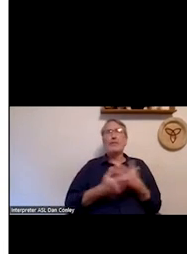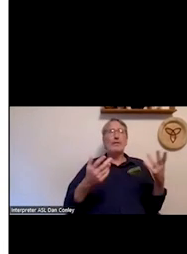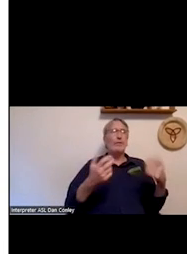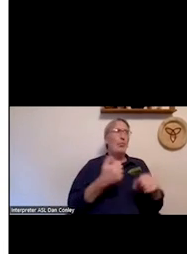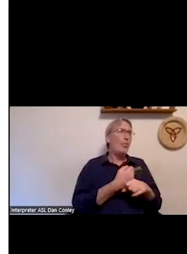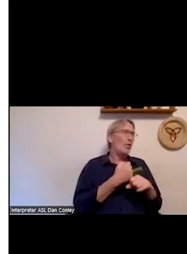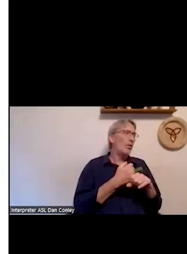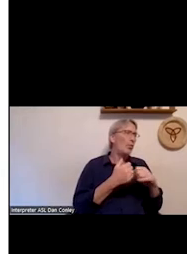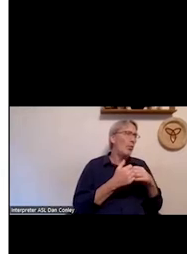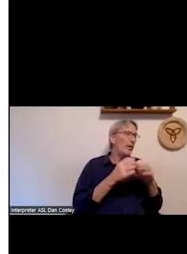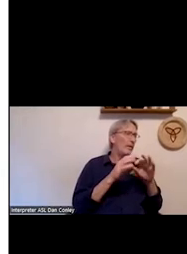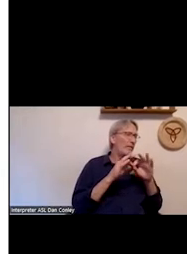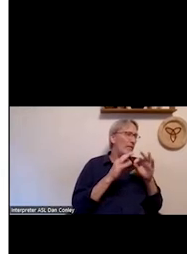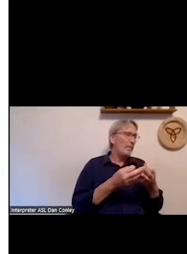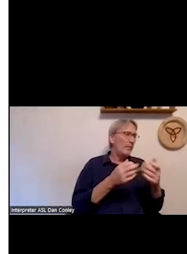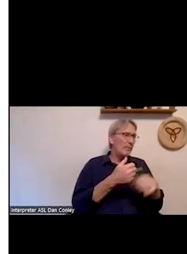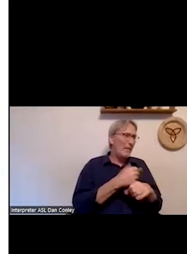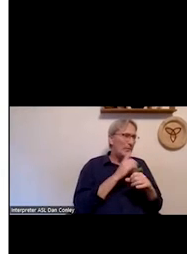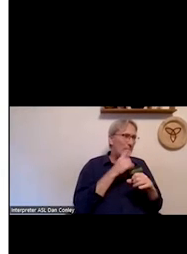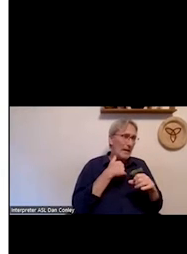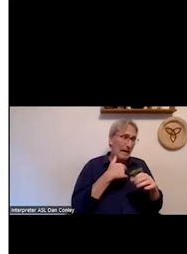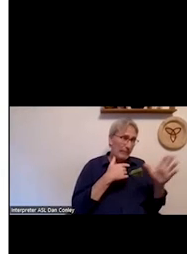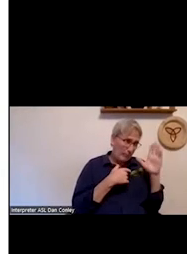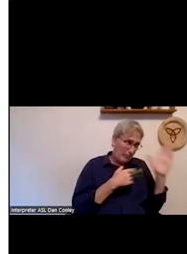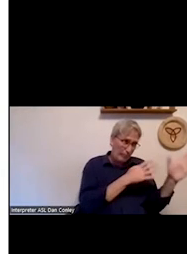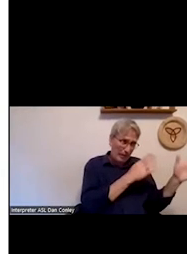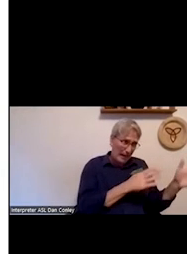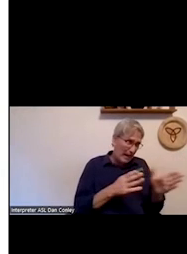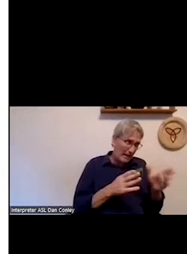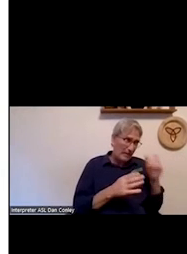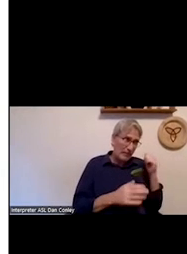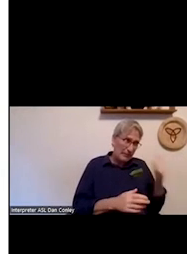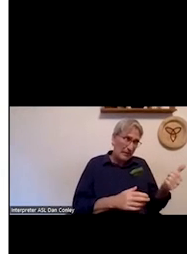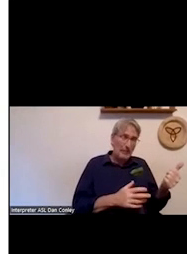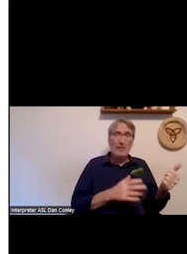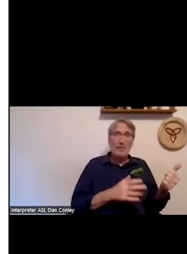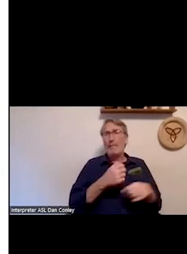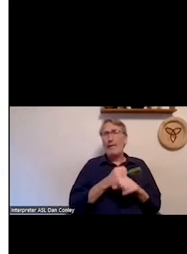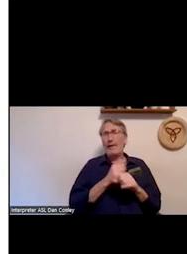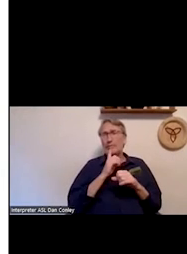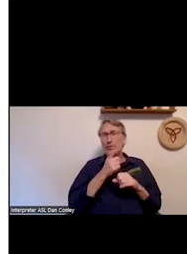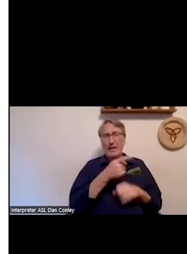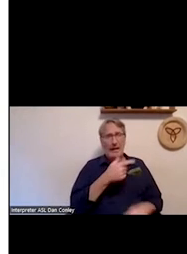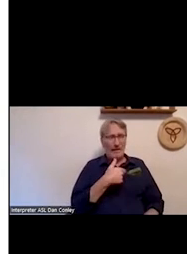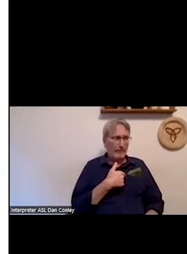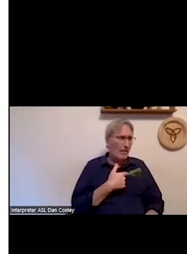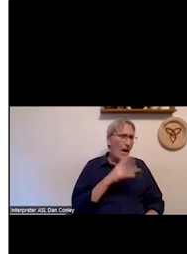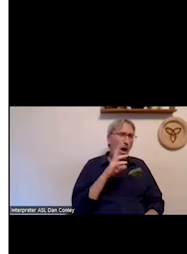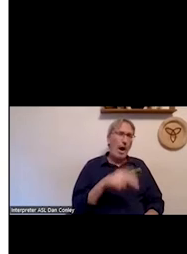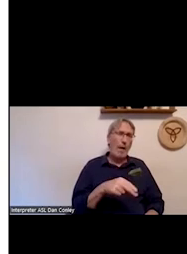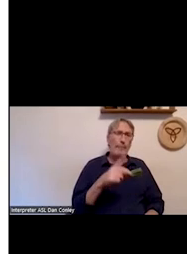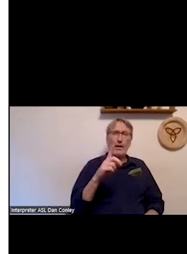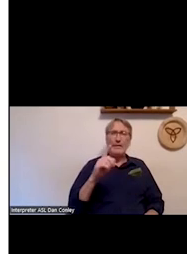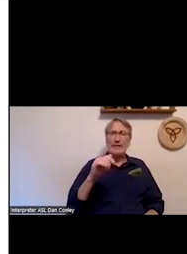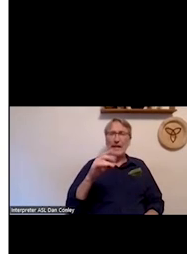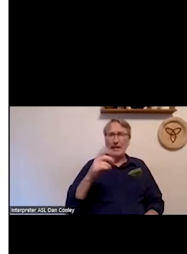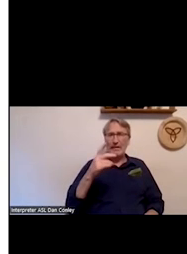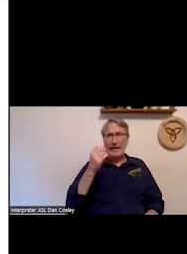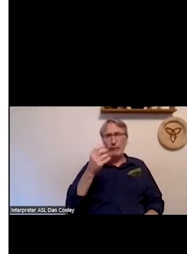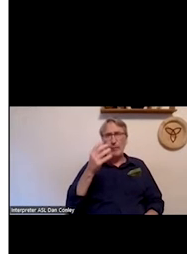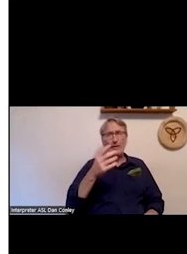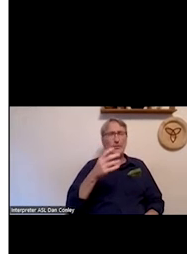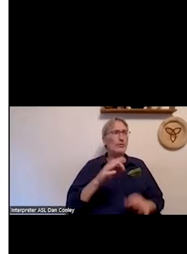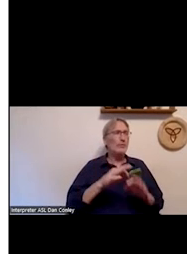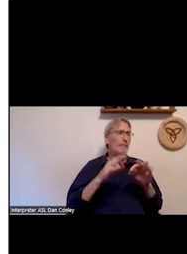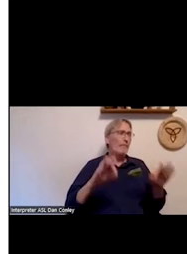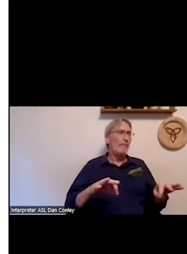families to make sure they have their own plans for emergencies, making sure families have a completed and up-to-date emergency information form, and